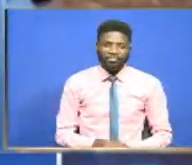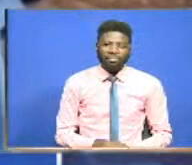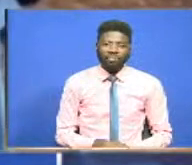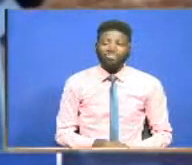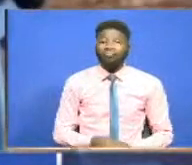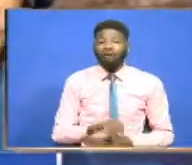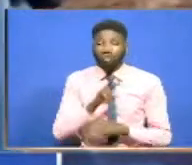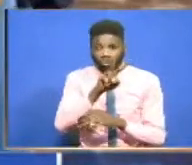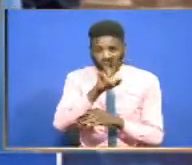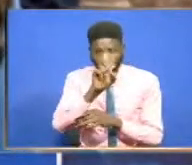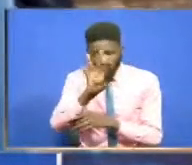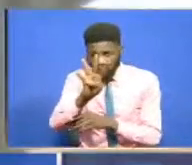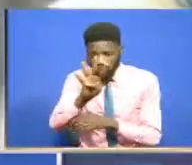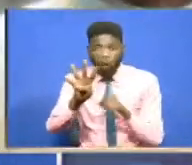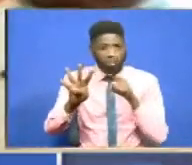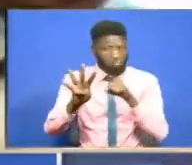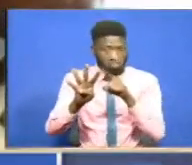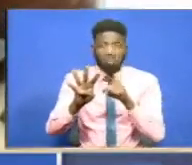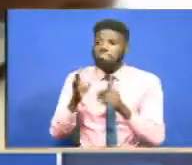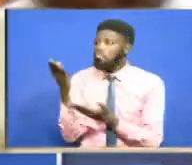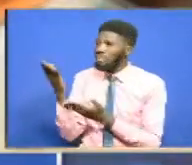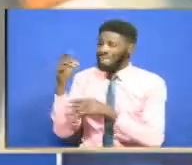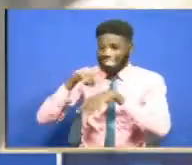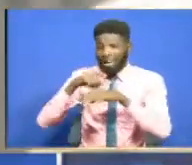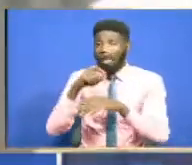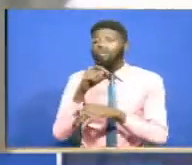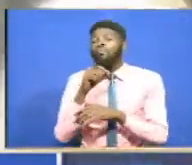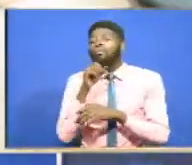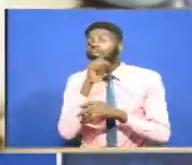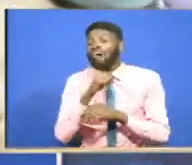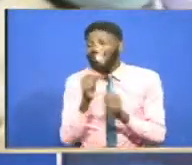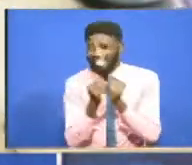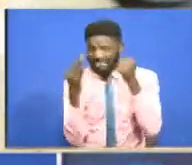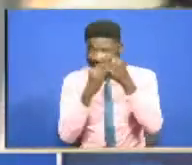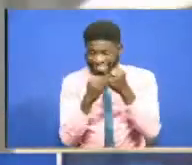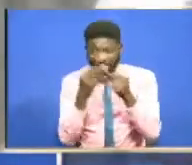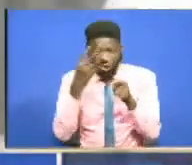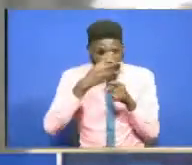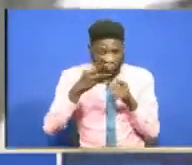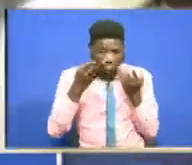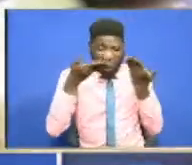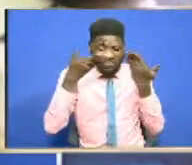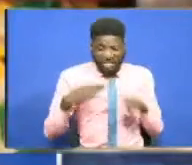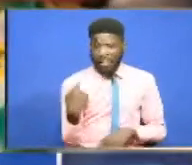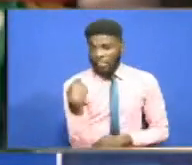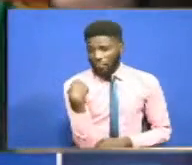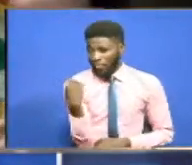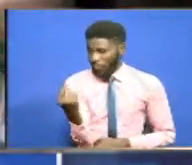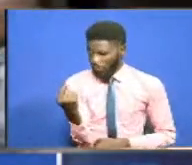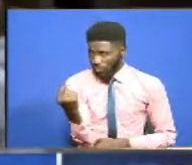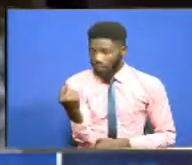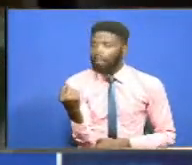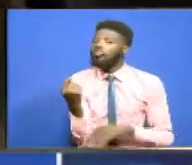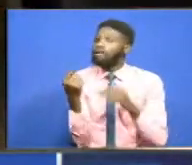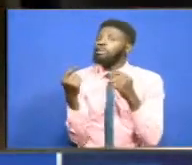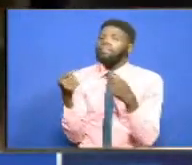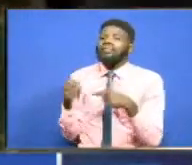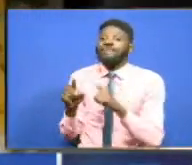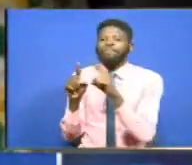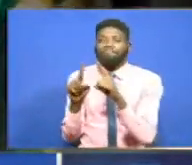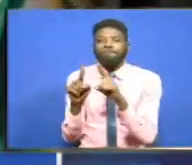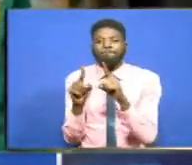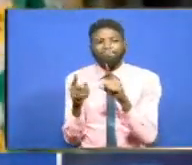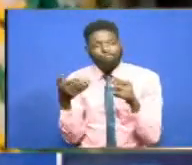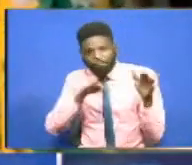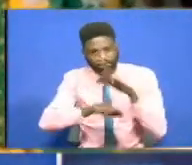In 2004, 18 years old Milkah, fresh from sitting the Kenya Certificate of Secondary Examination, packed her